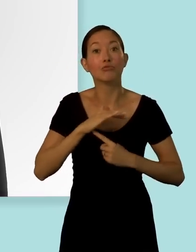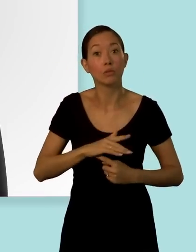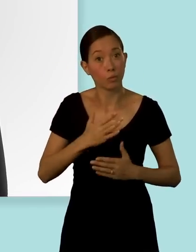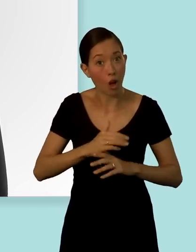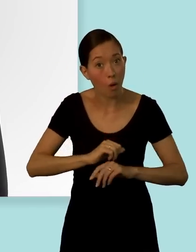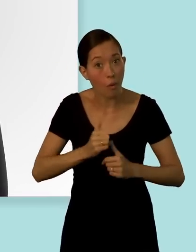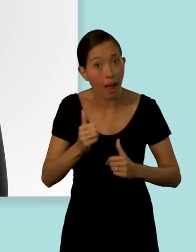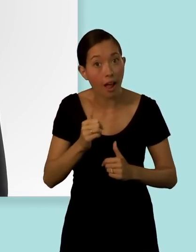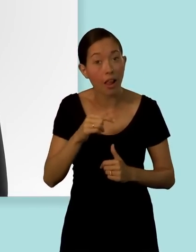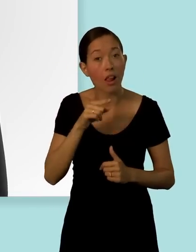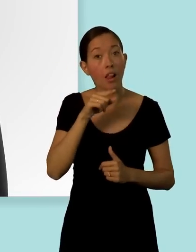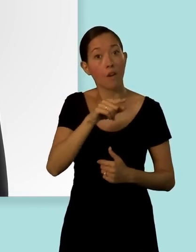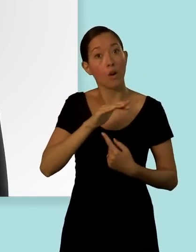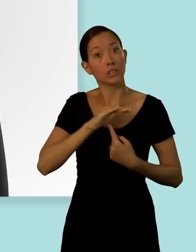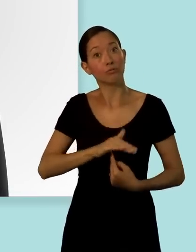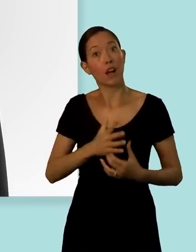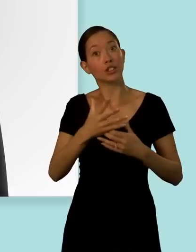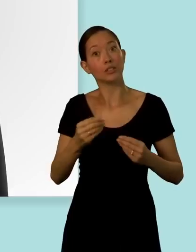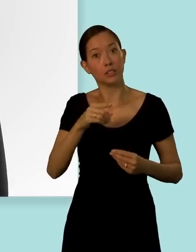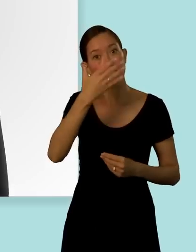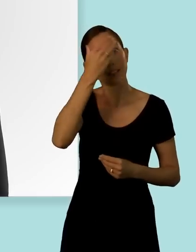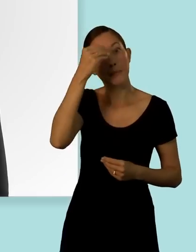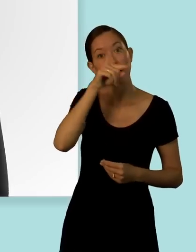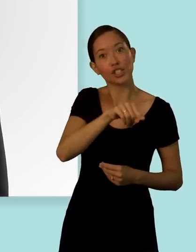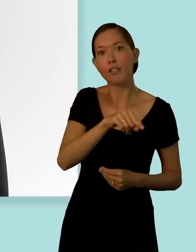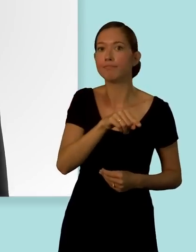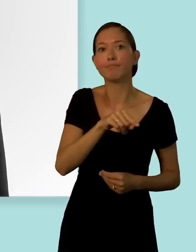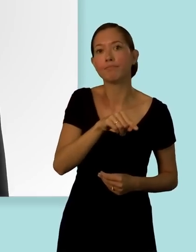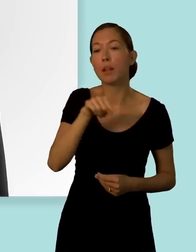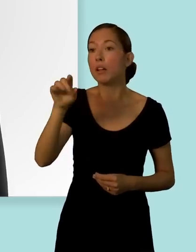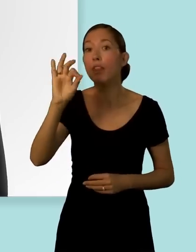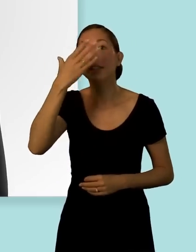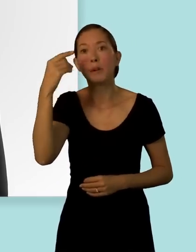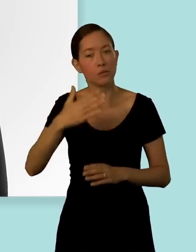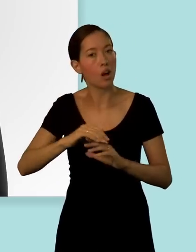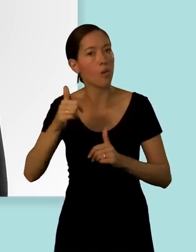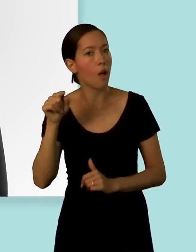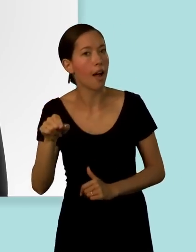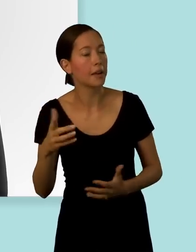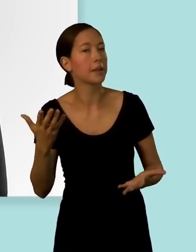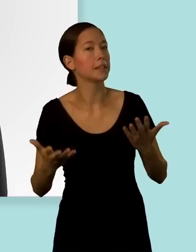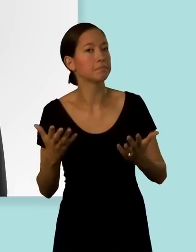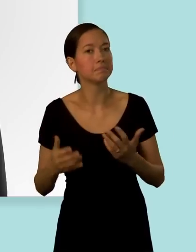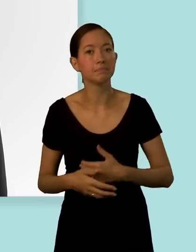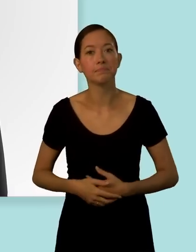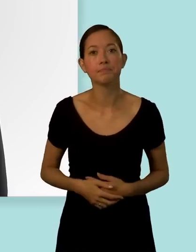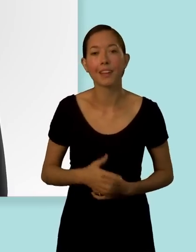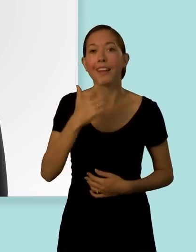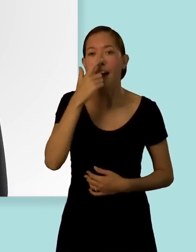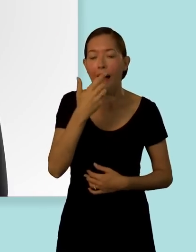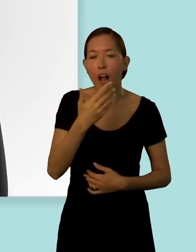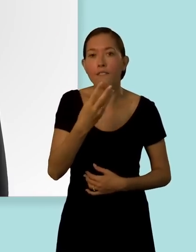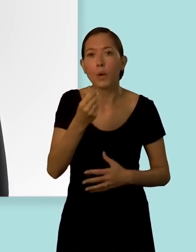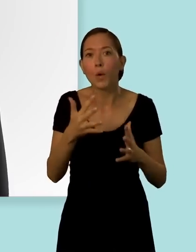as well for depression in people with dementia as they do for people that don't have dementia. It can